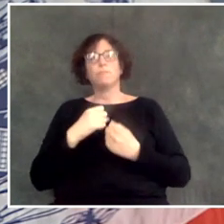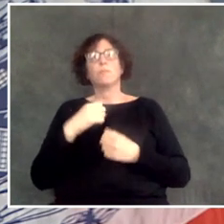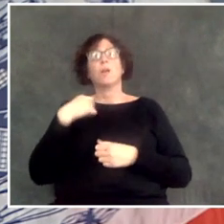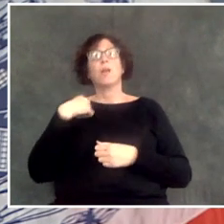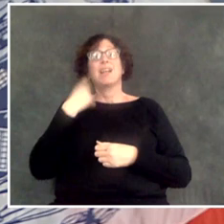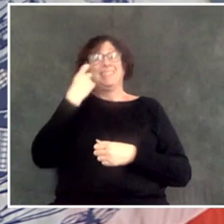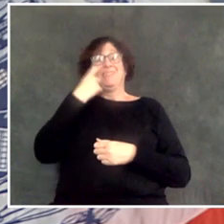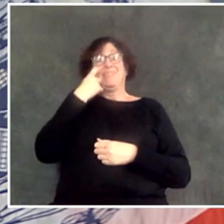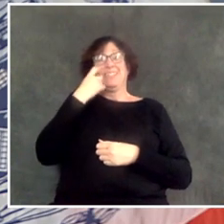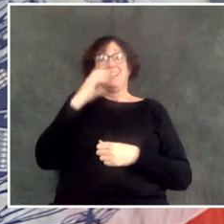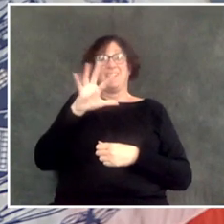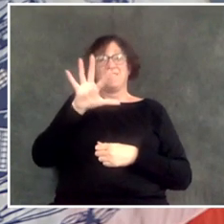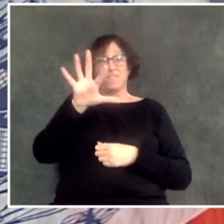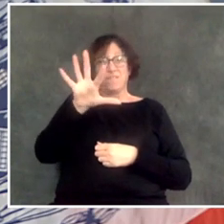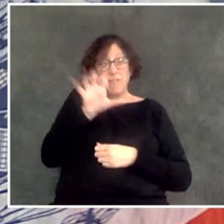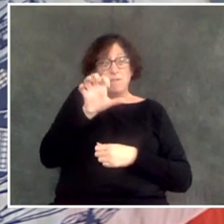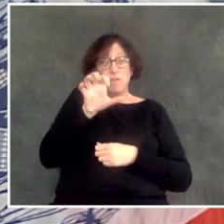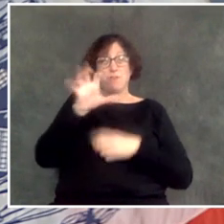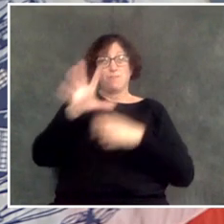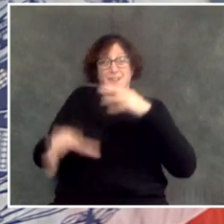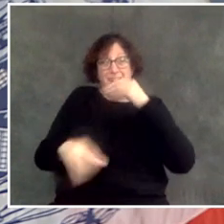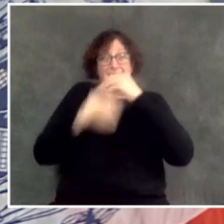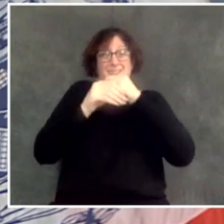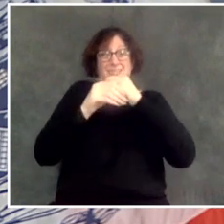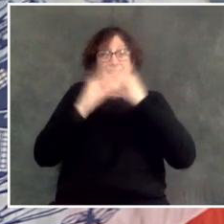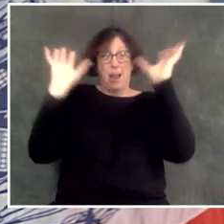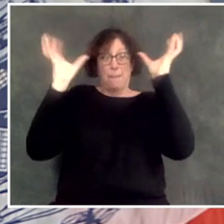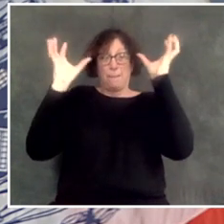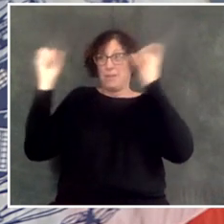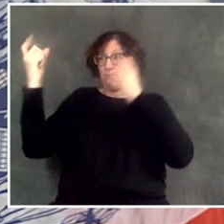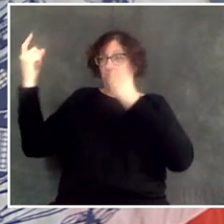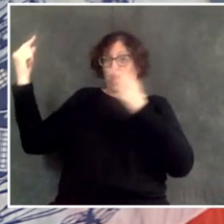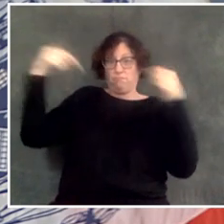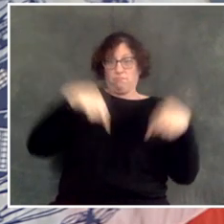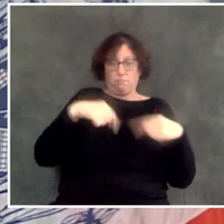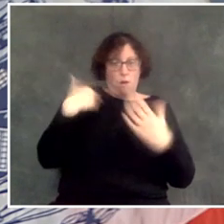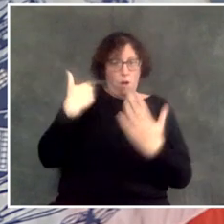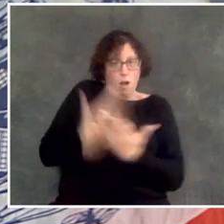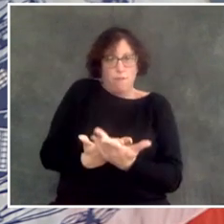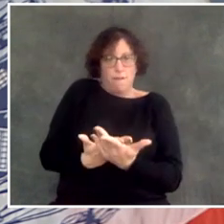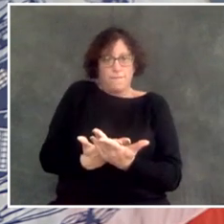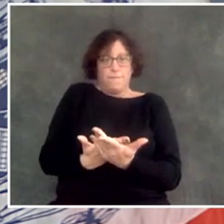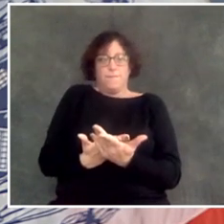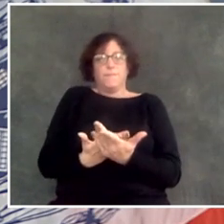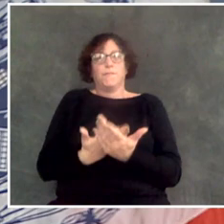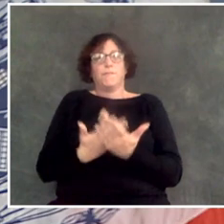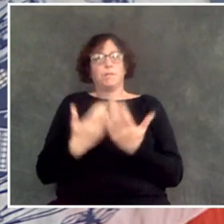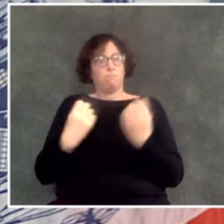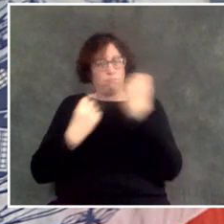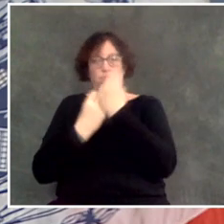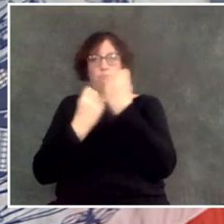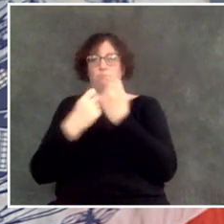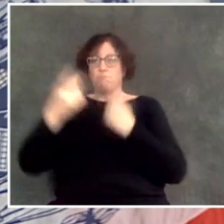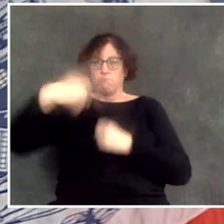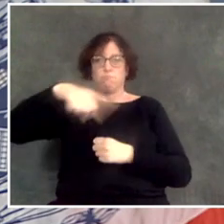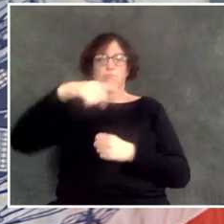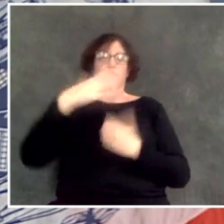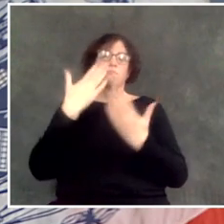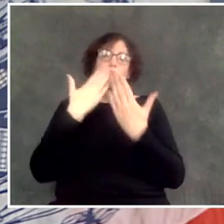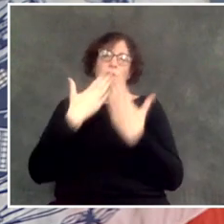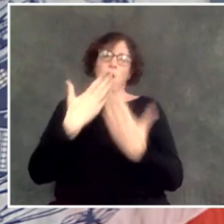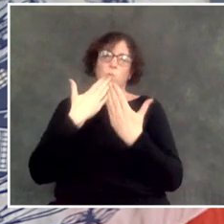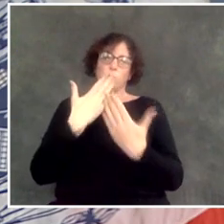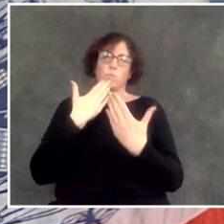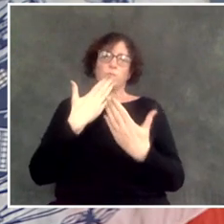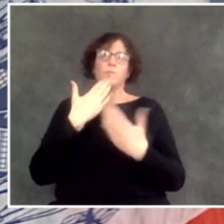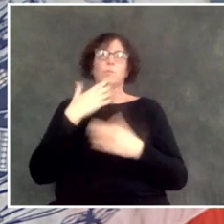the team, and that's a lot of her handiwork with FEMA, and we thank FEMA. That's real direct support. And we're doing a number of other